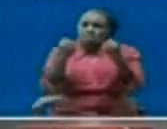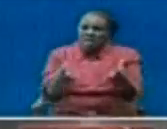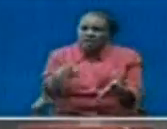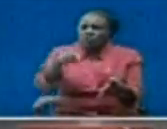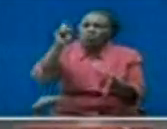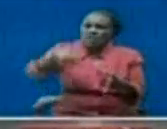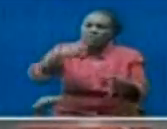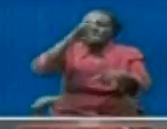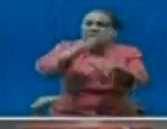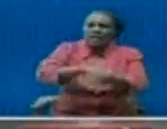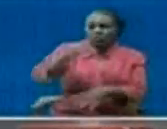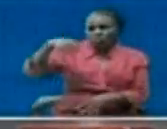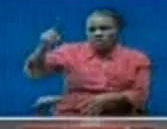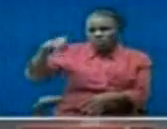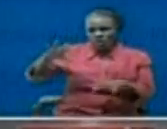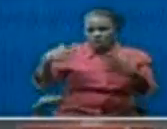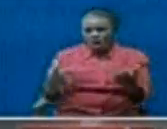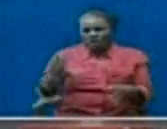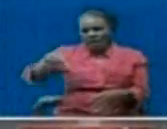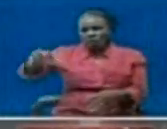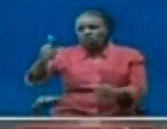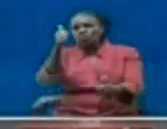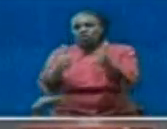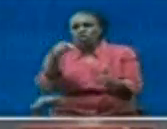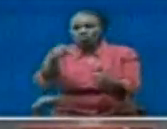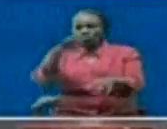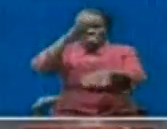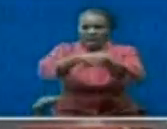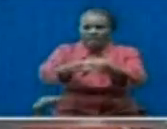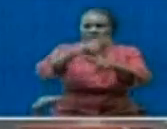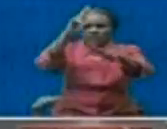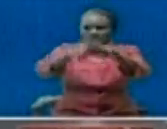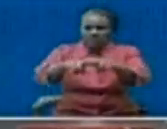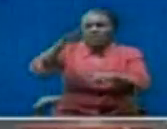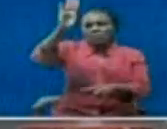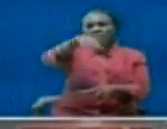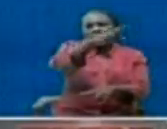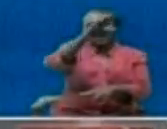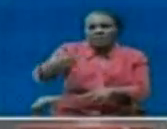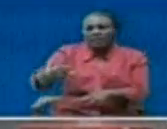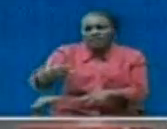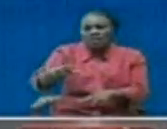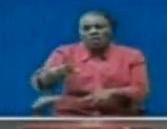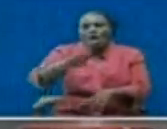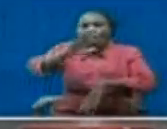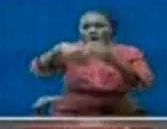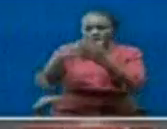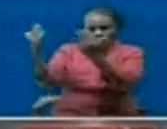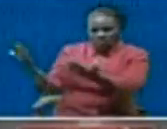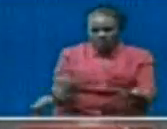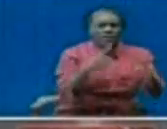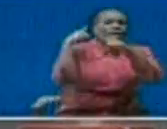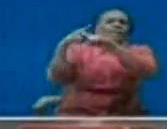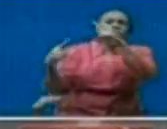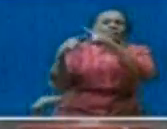you have to get in how many regions or how many counties to get a seat in the parliament? And they could bring to the table a lot of experience. If you bring someone